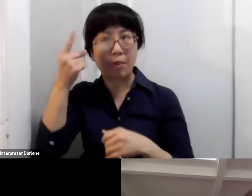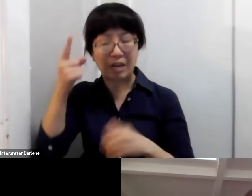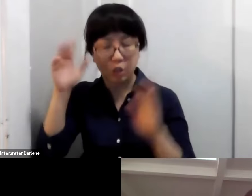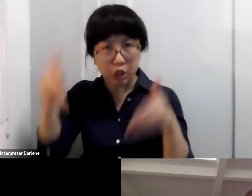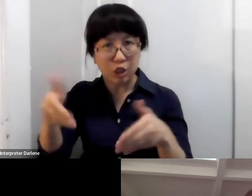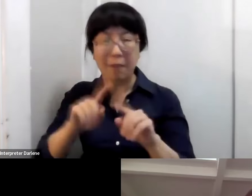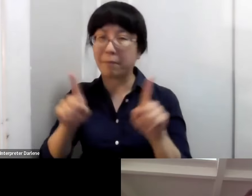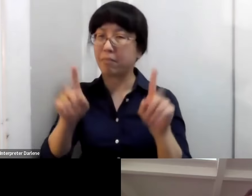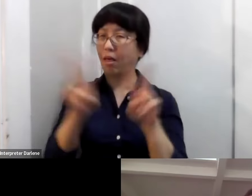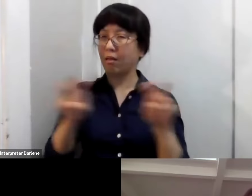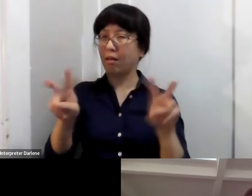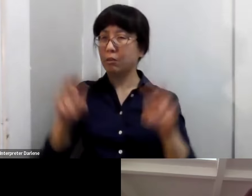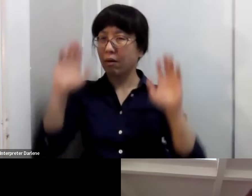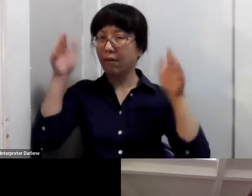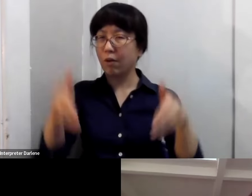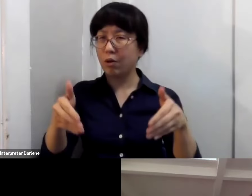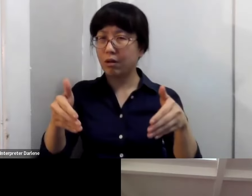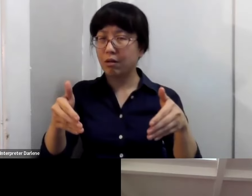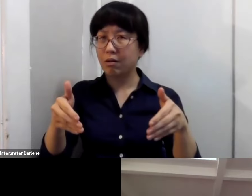assessment focuses on